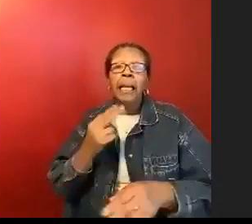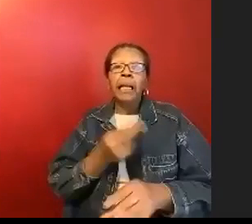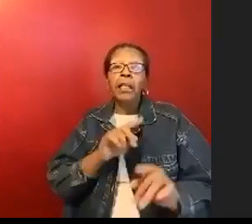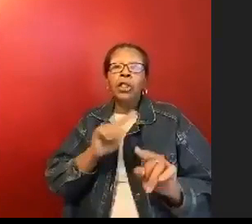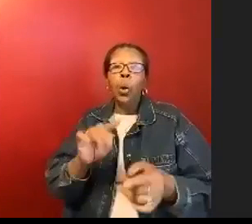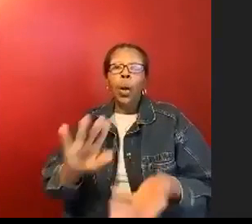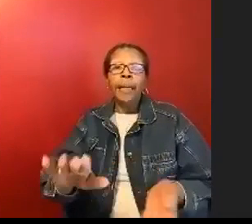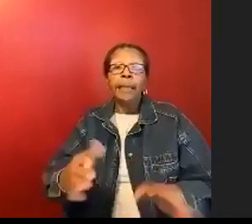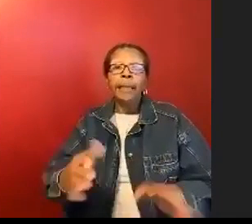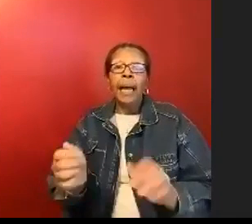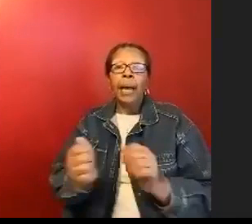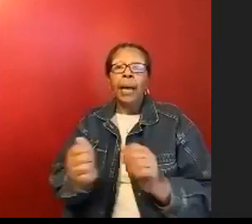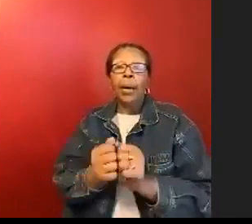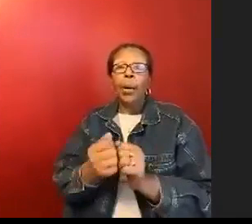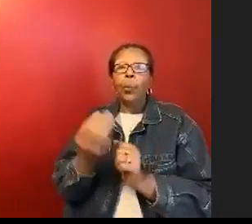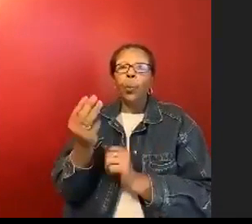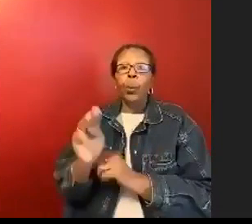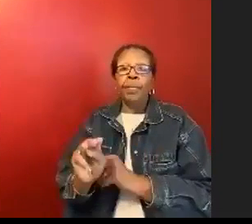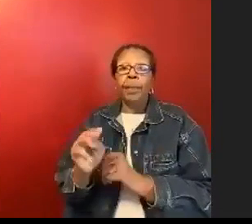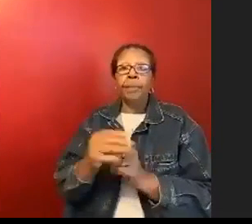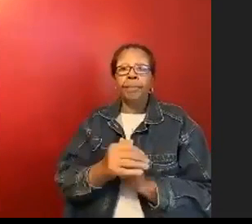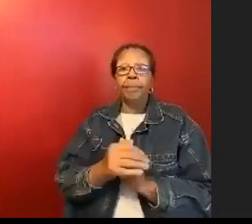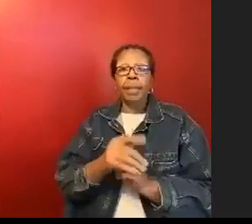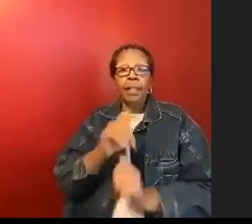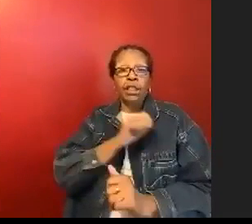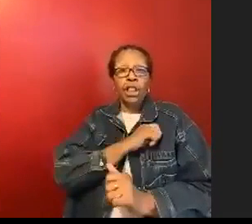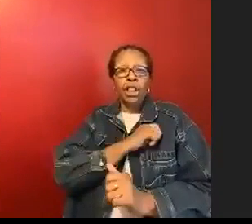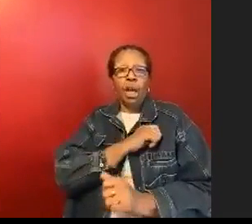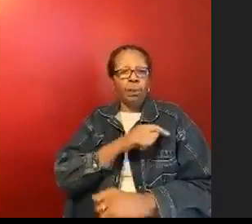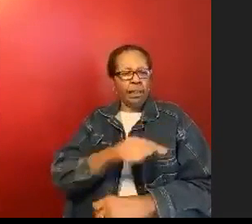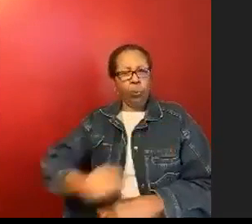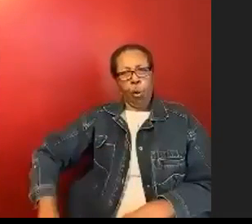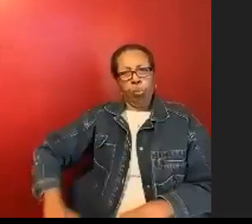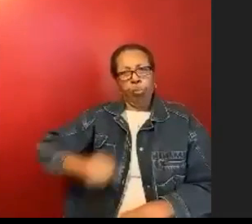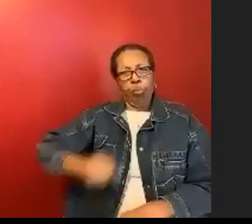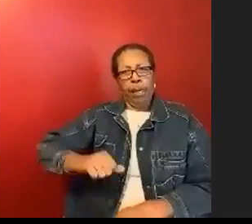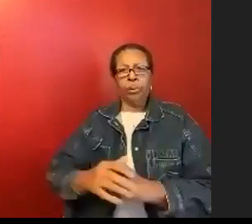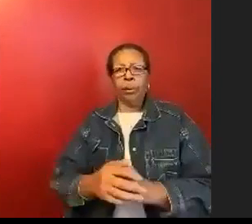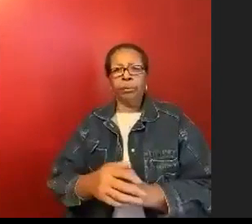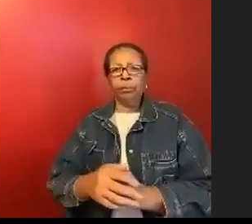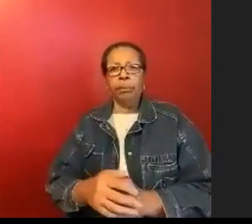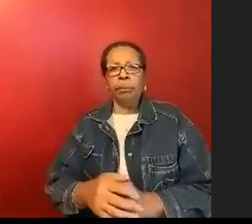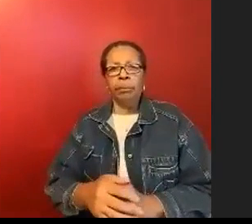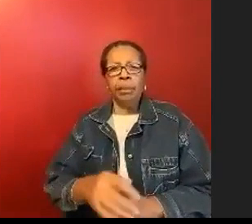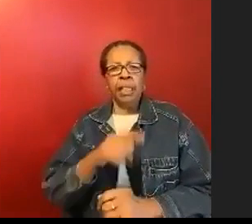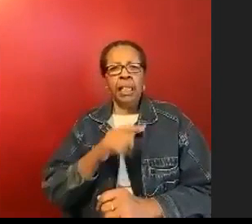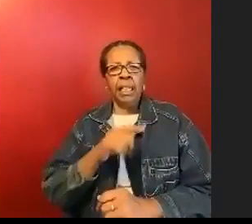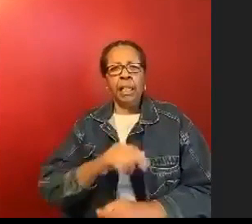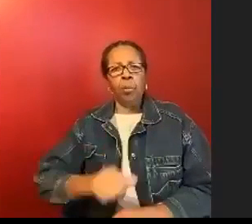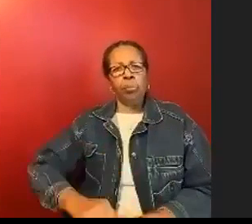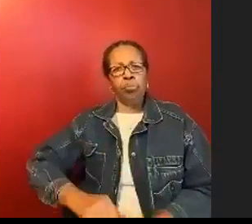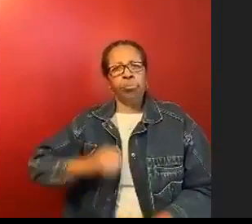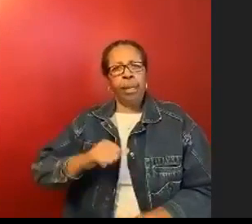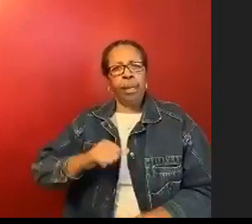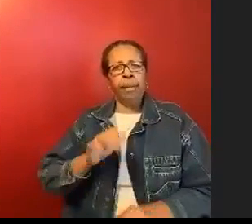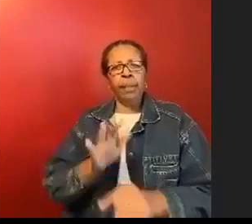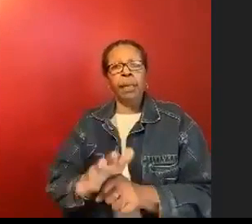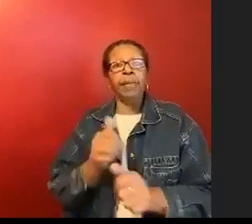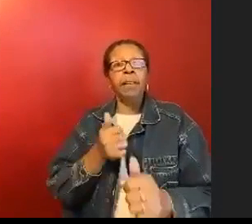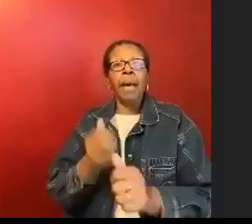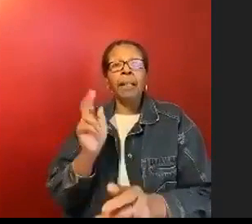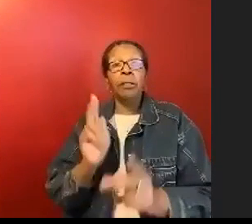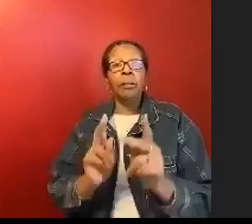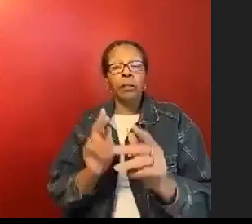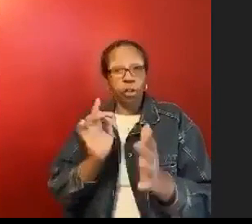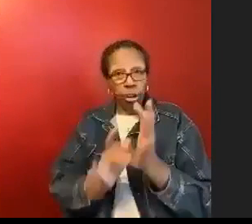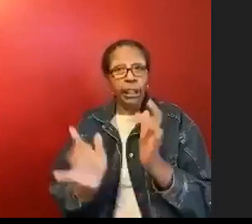him. Thomas was the brave, outspoken one. Thomas was the one brazen enough to follow Jesus to the end at